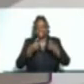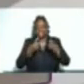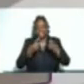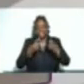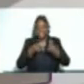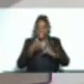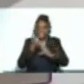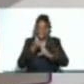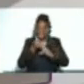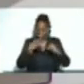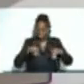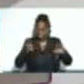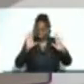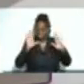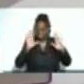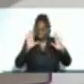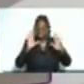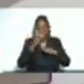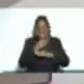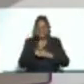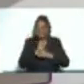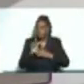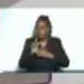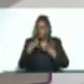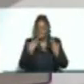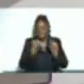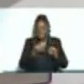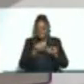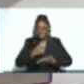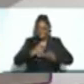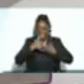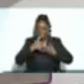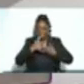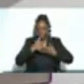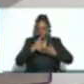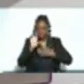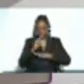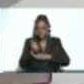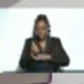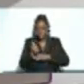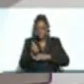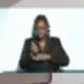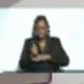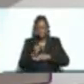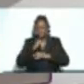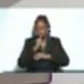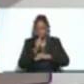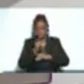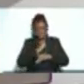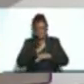sacrificial commitment to the forums of healing and human wellness, not for the sake of